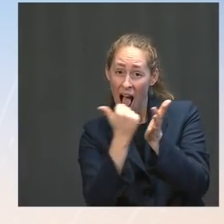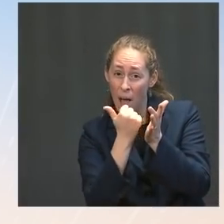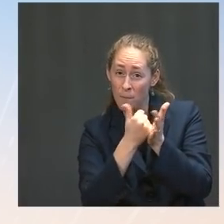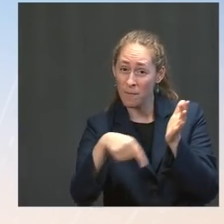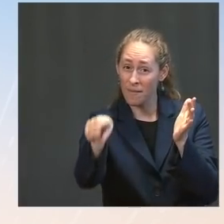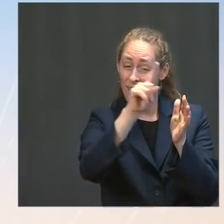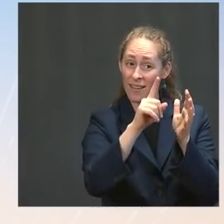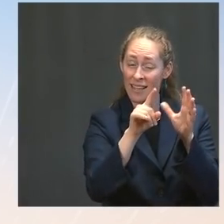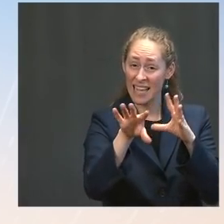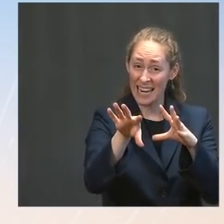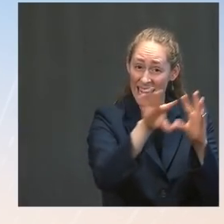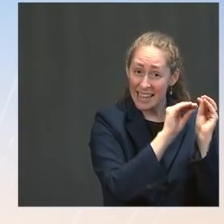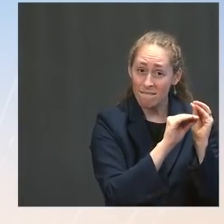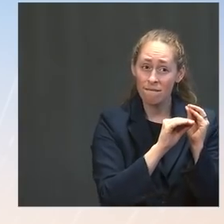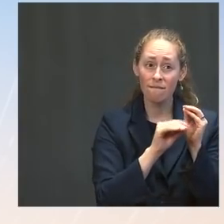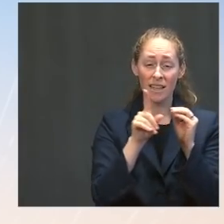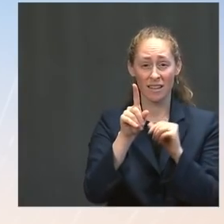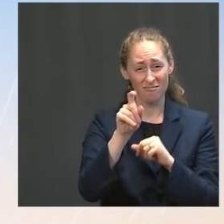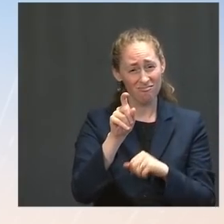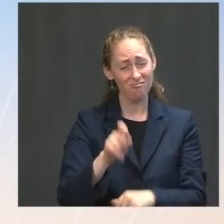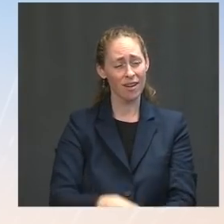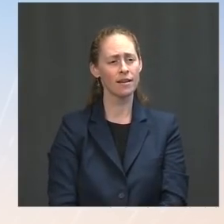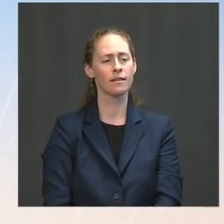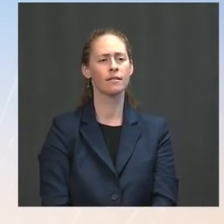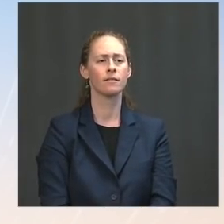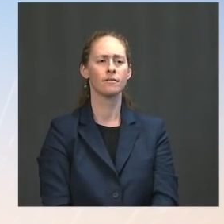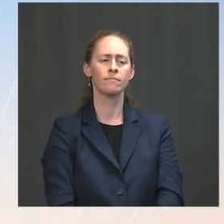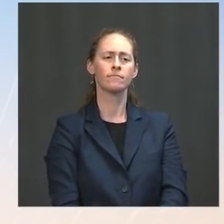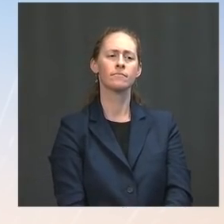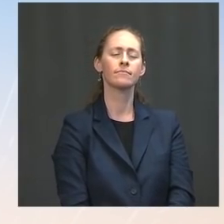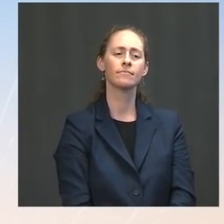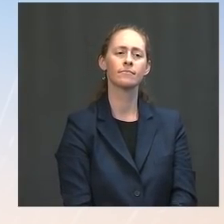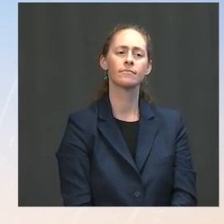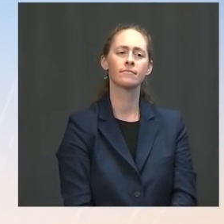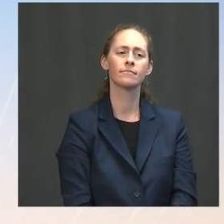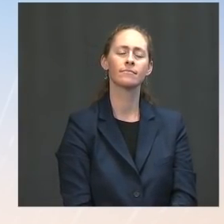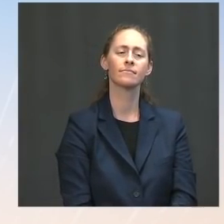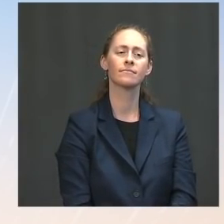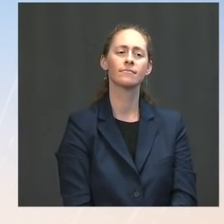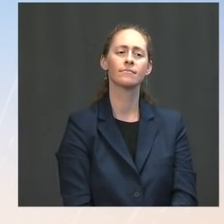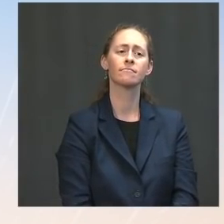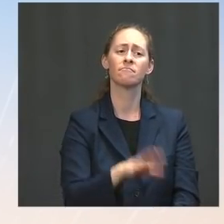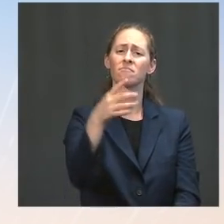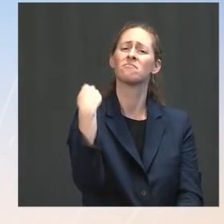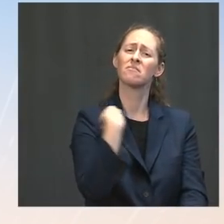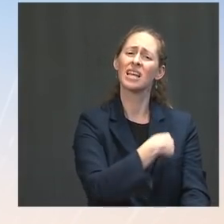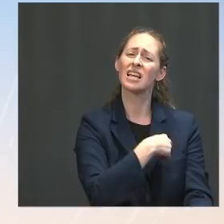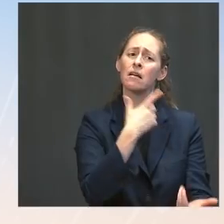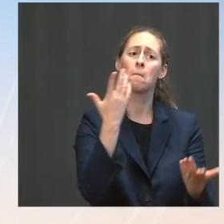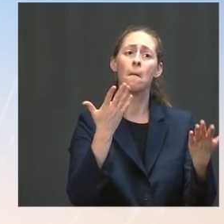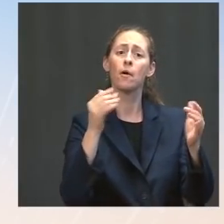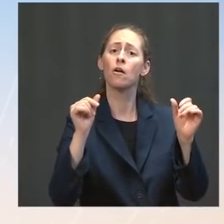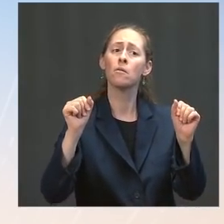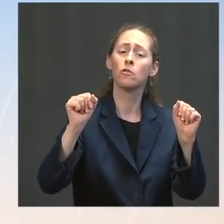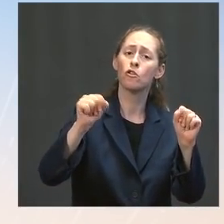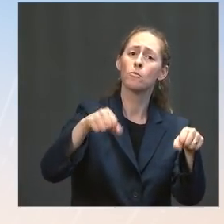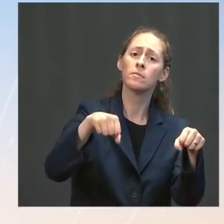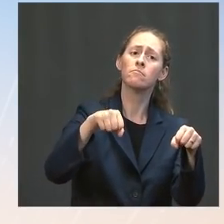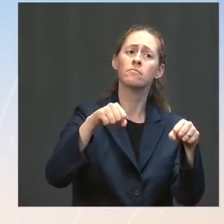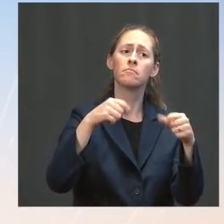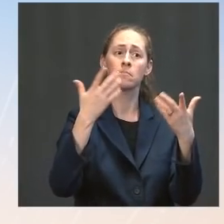legislation mandating reports of cybersecurity incidents to sort of better address this situation? Well, we certainly have made clear that we